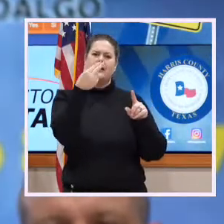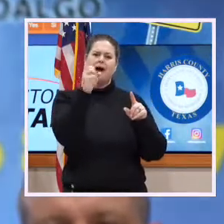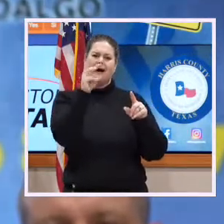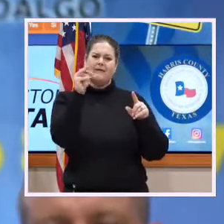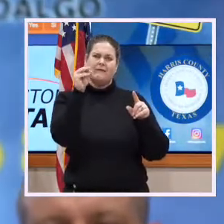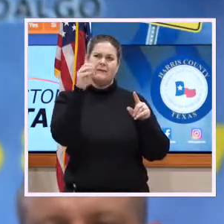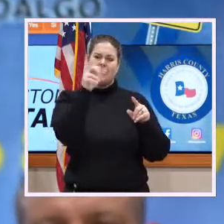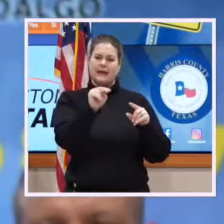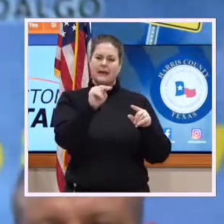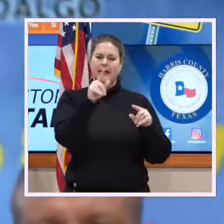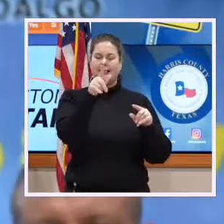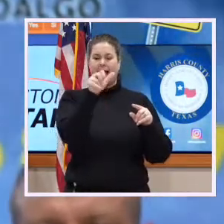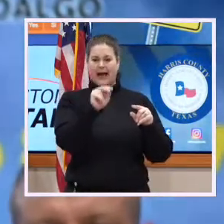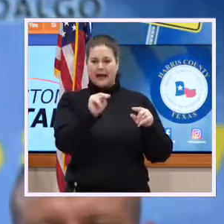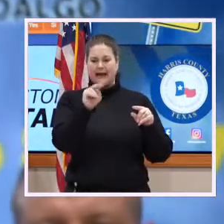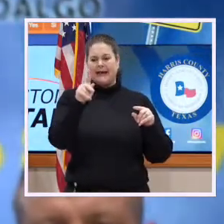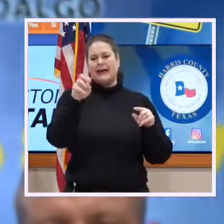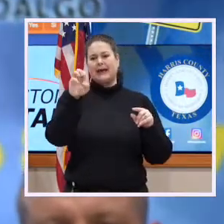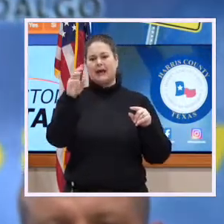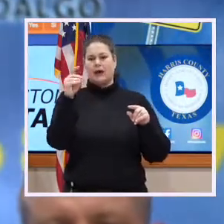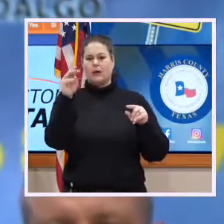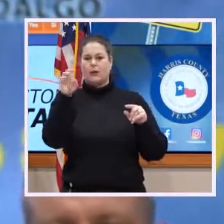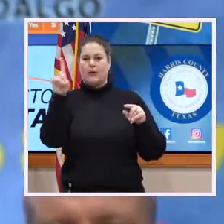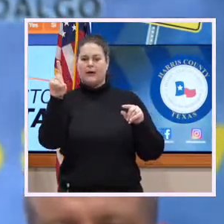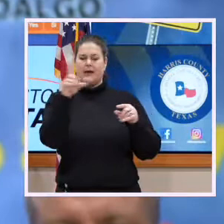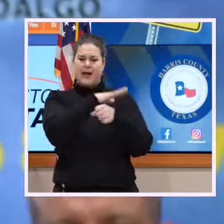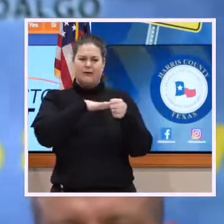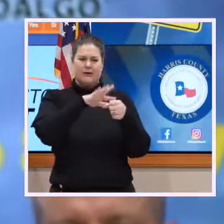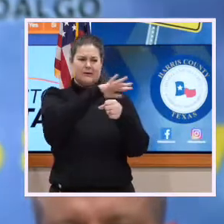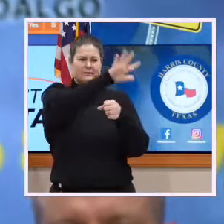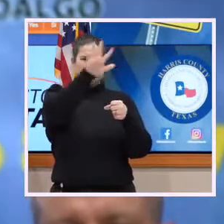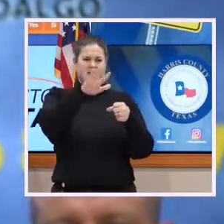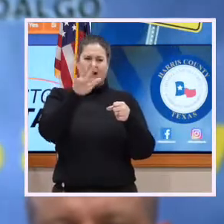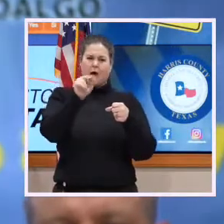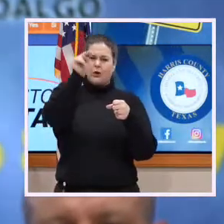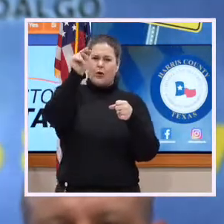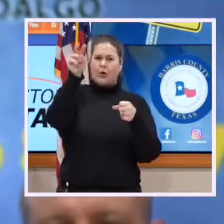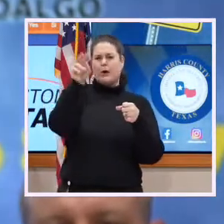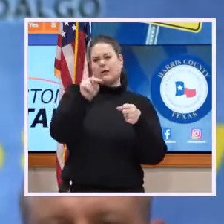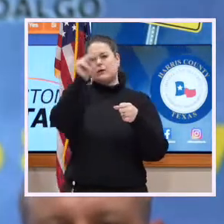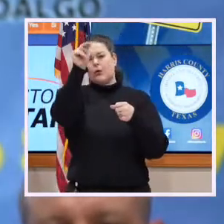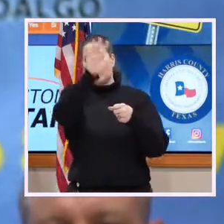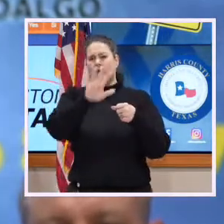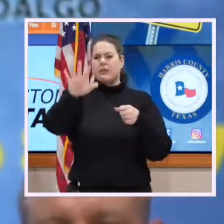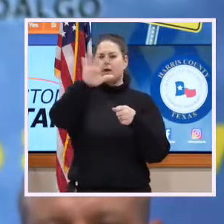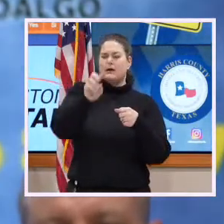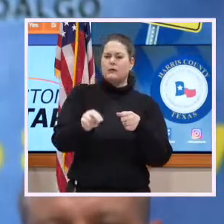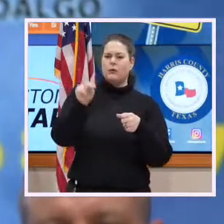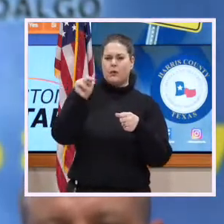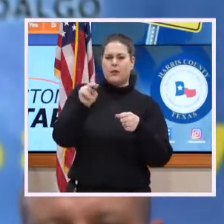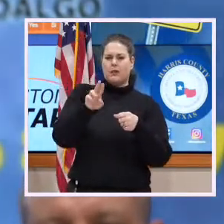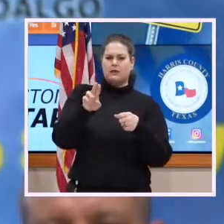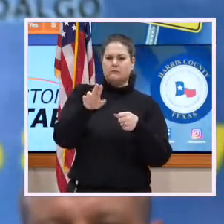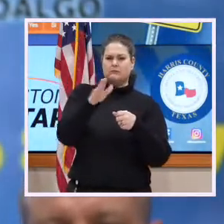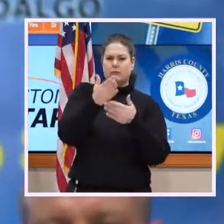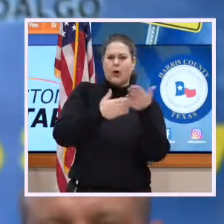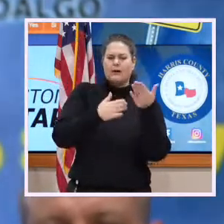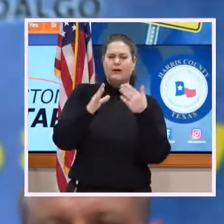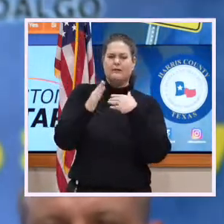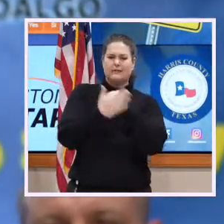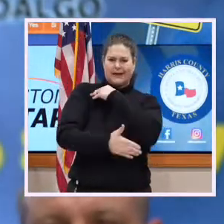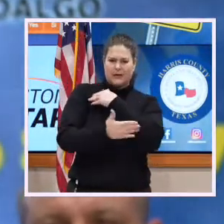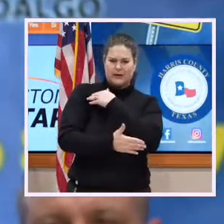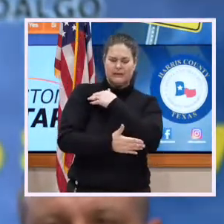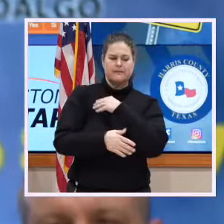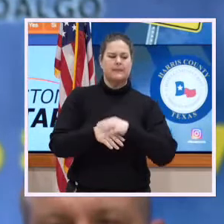Klein, and Kingwood areas. Those are the areas we're most concerned about, that northern and northwestern part of the county. We could